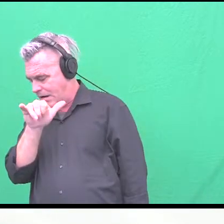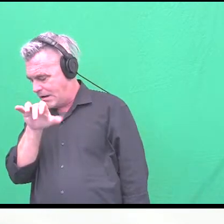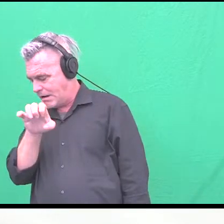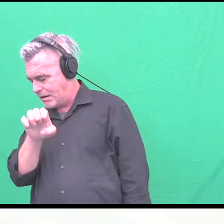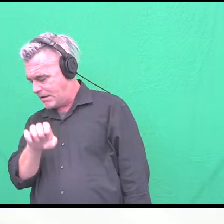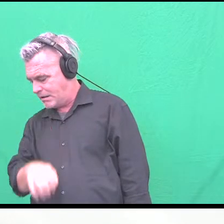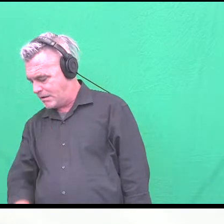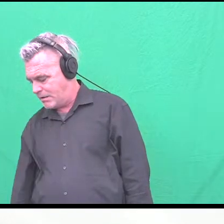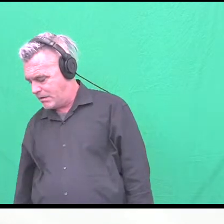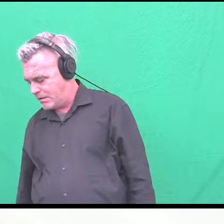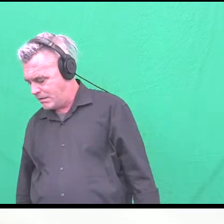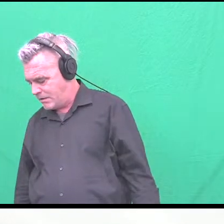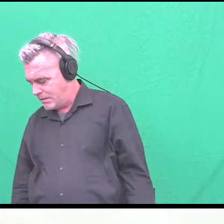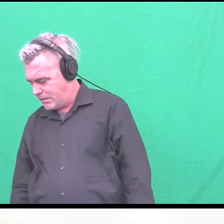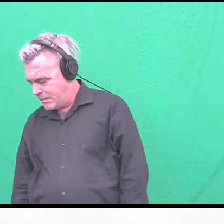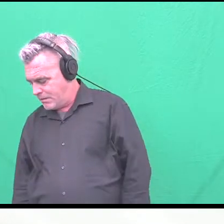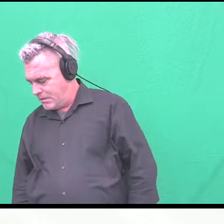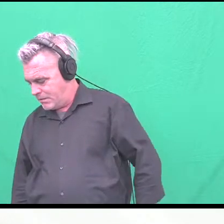Thank you.